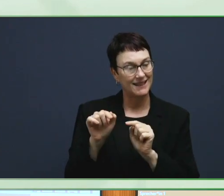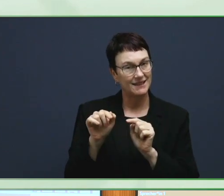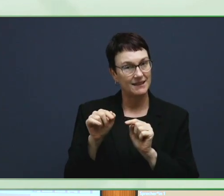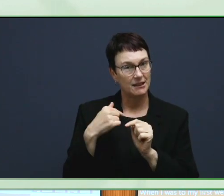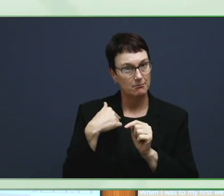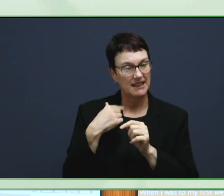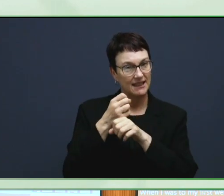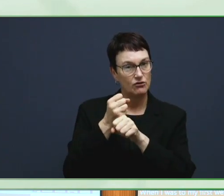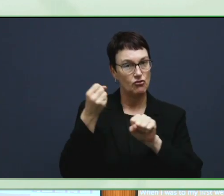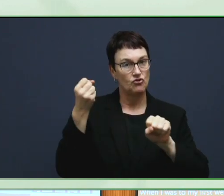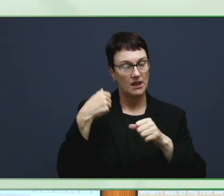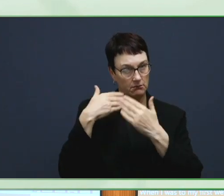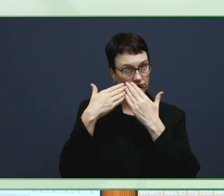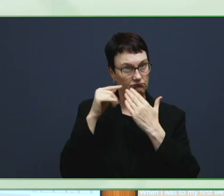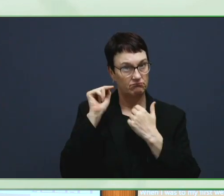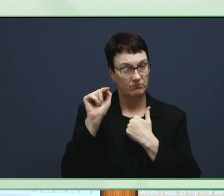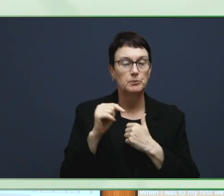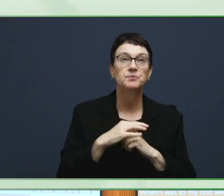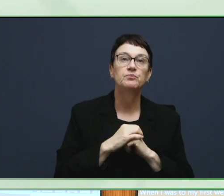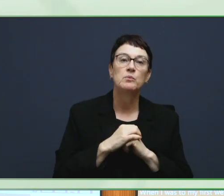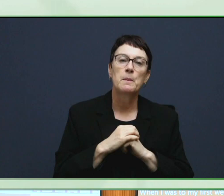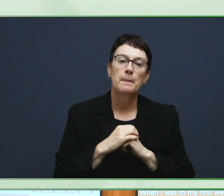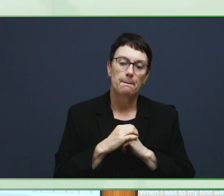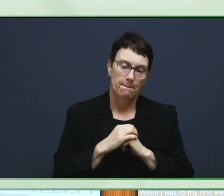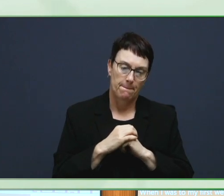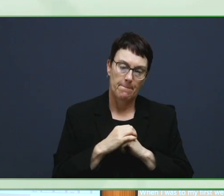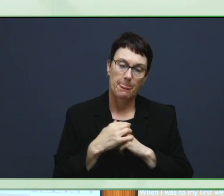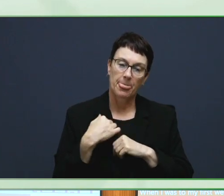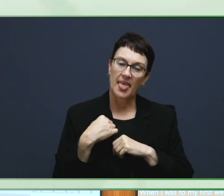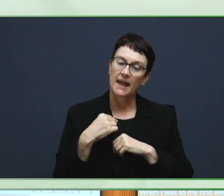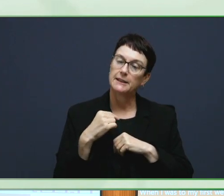went to the first interview job,